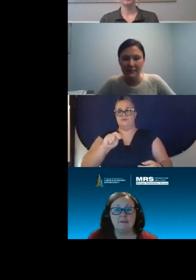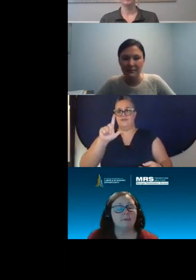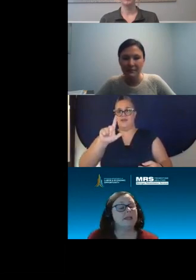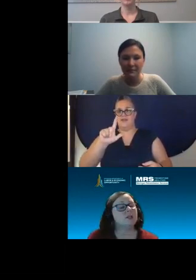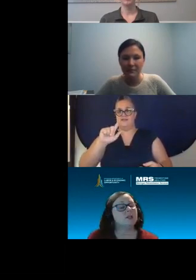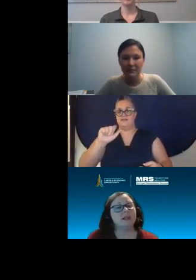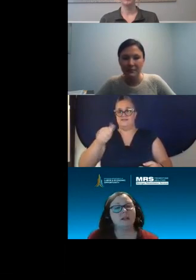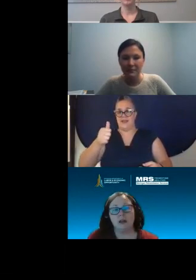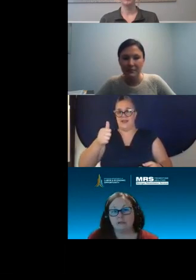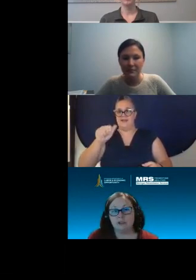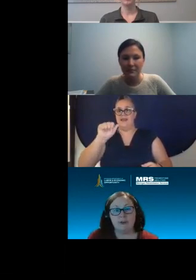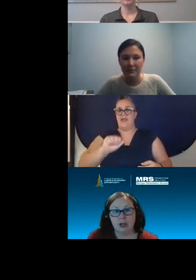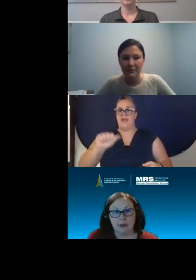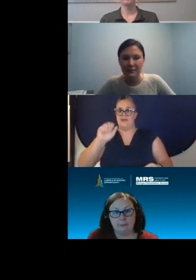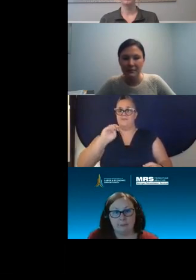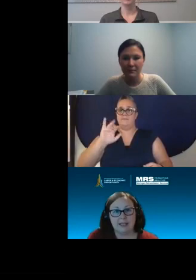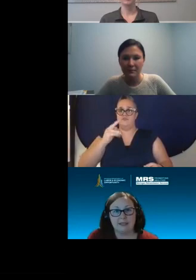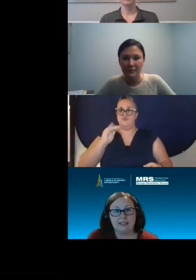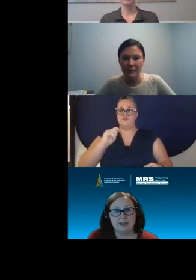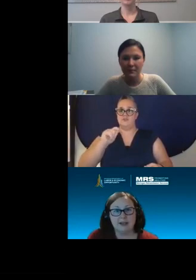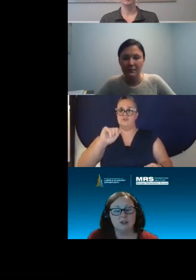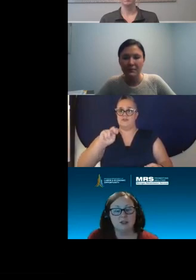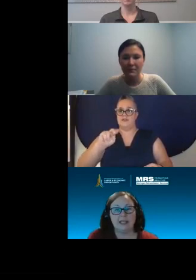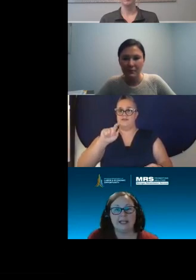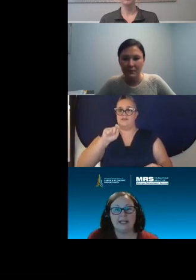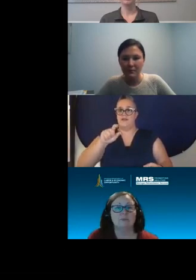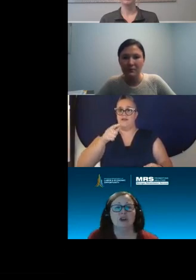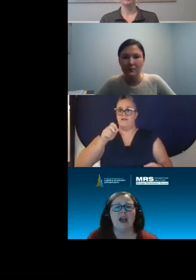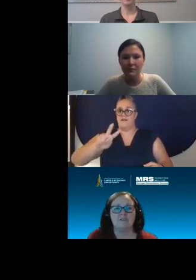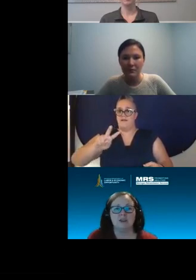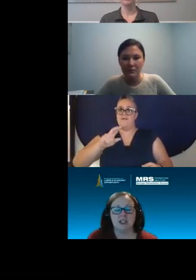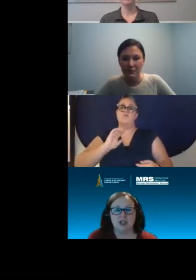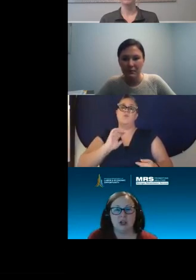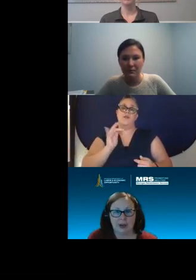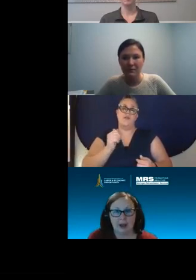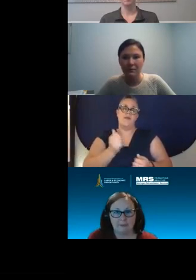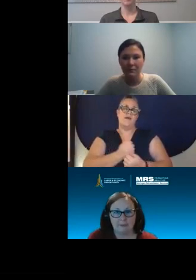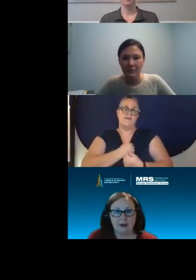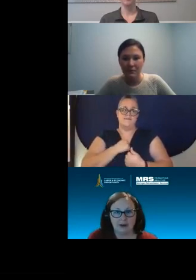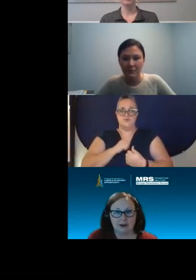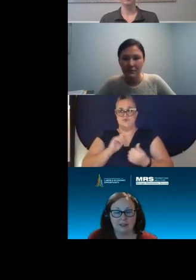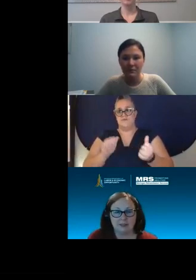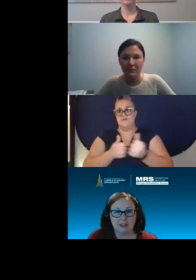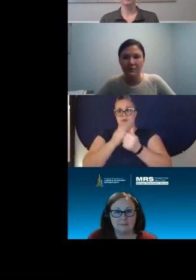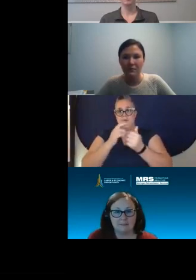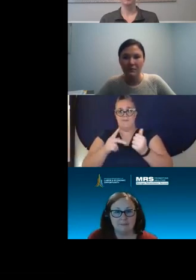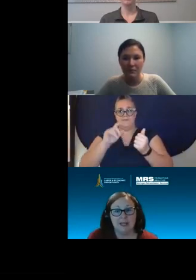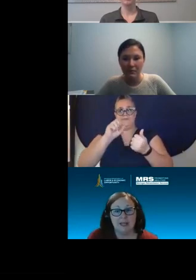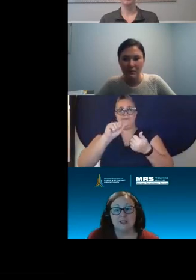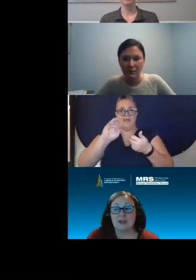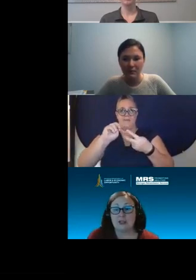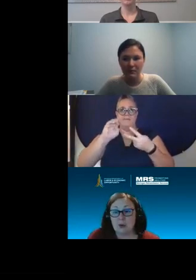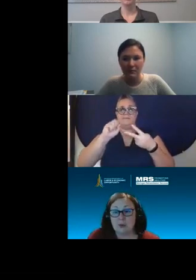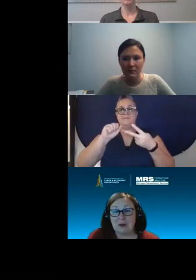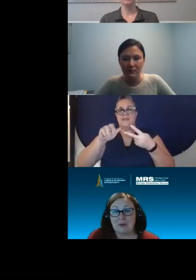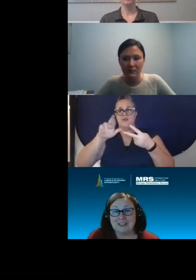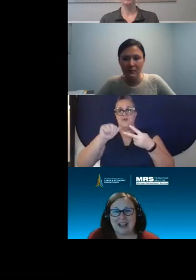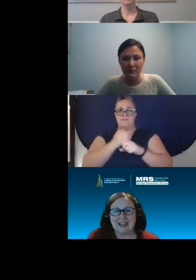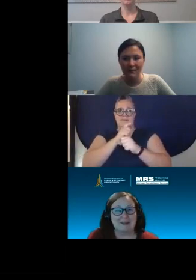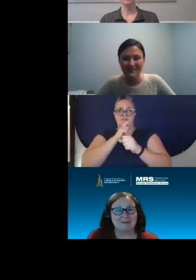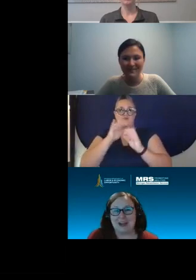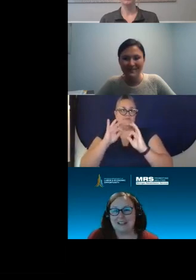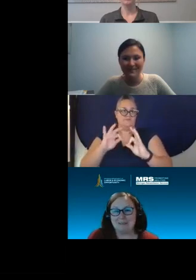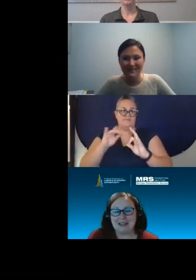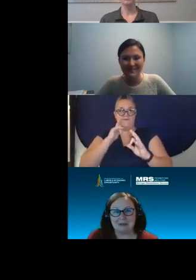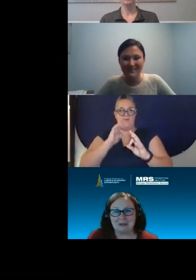watsonl10@michigan.gov, because we'd love to follow up with Sam and Sarah so we can get some good conversation going about our customers. So I know we are over time and